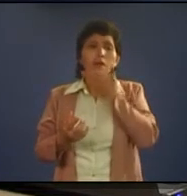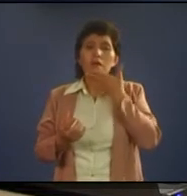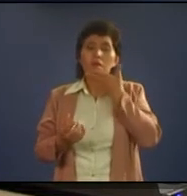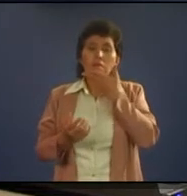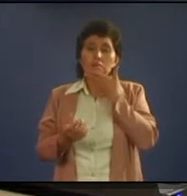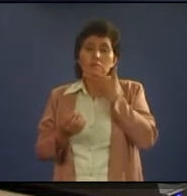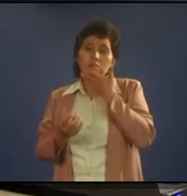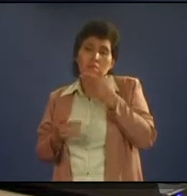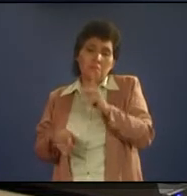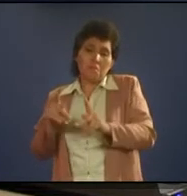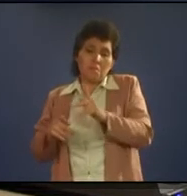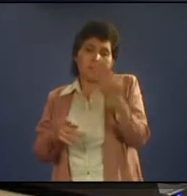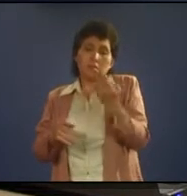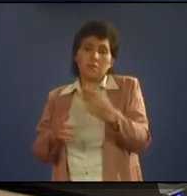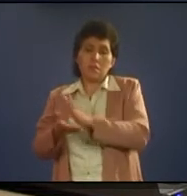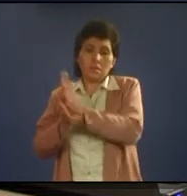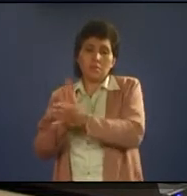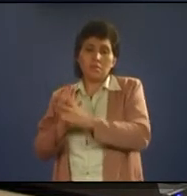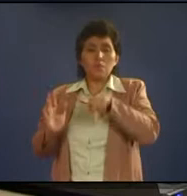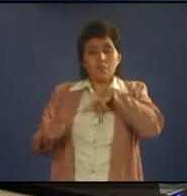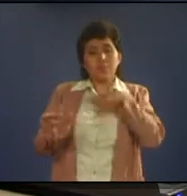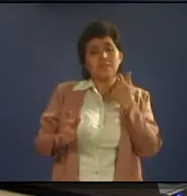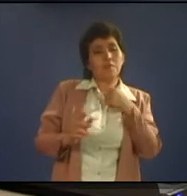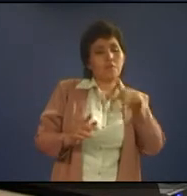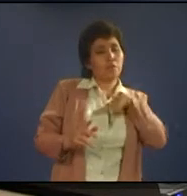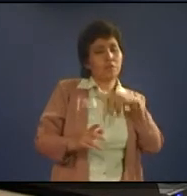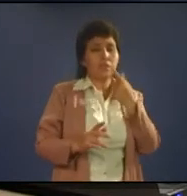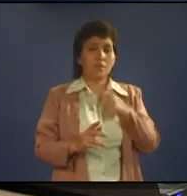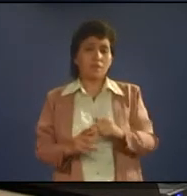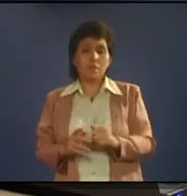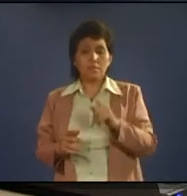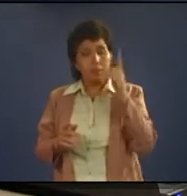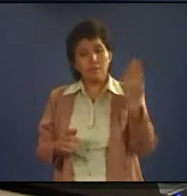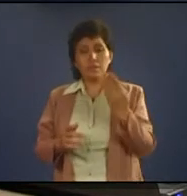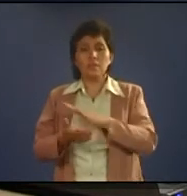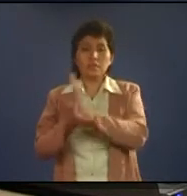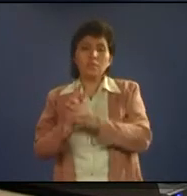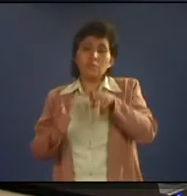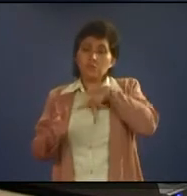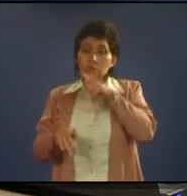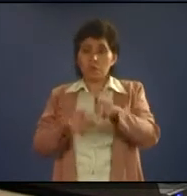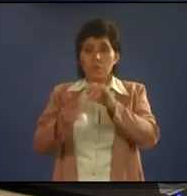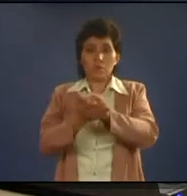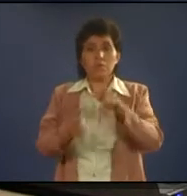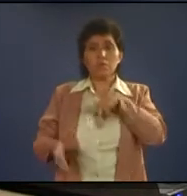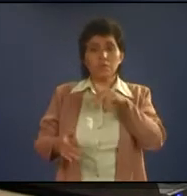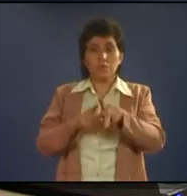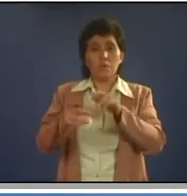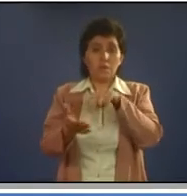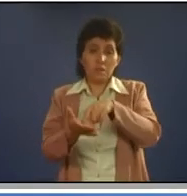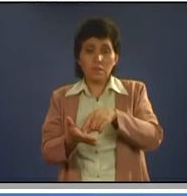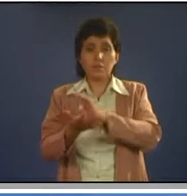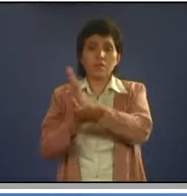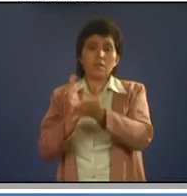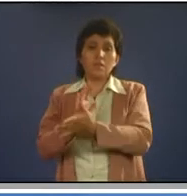that what people do is they manipulate the situation and they kick out the weaker link. Okay. Now, social